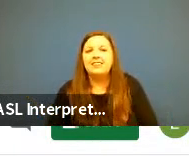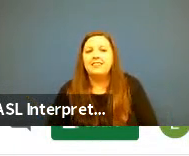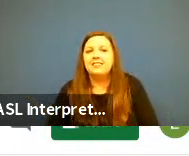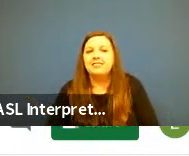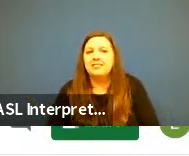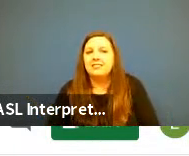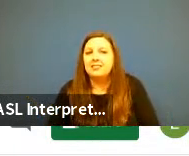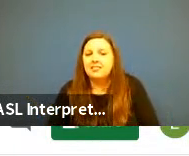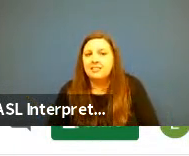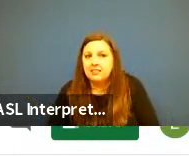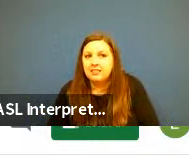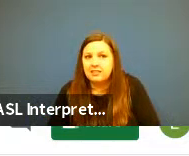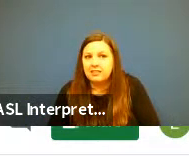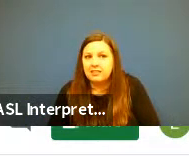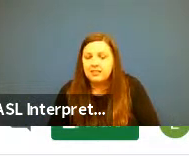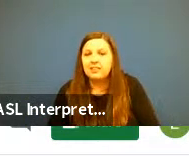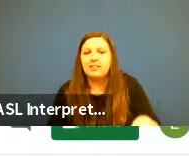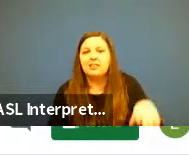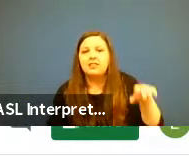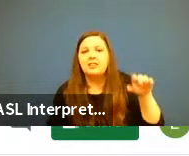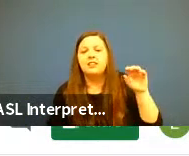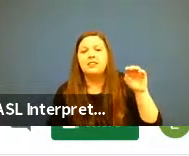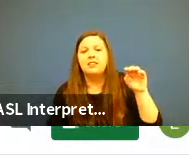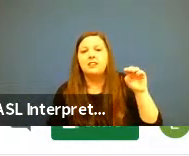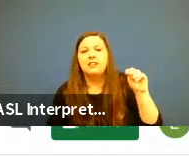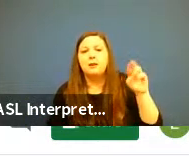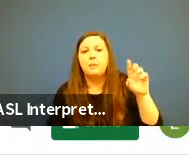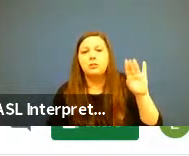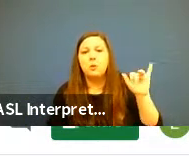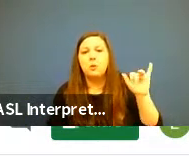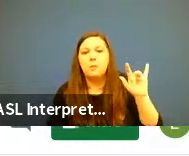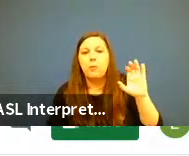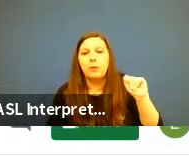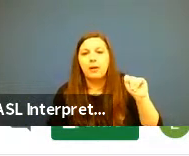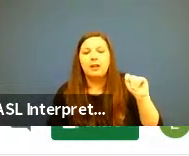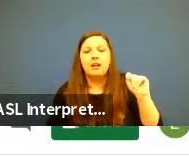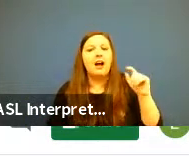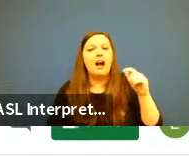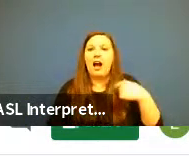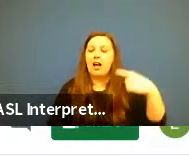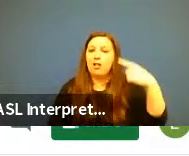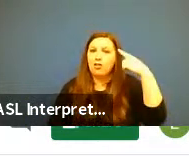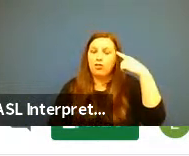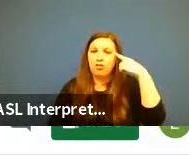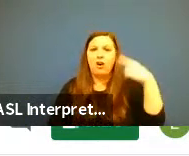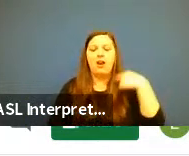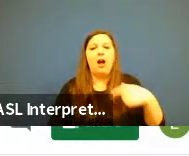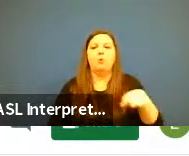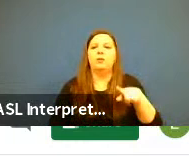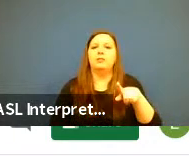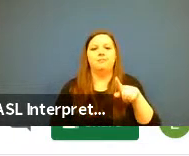I thought that just unmuting my phone would unmute the mic, but apparently you have to push *6.